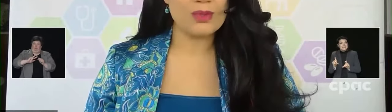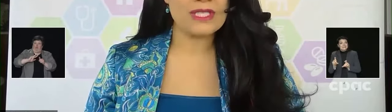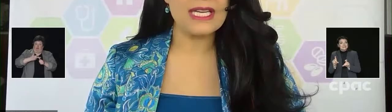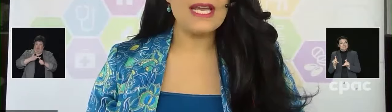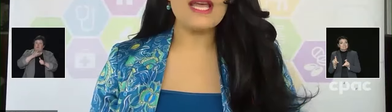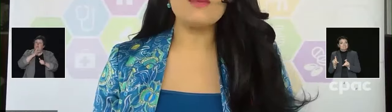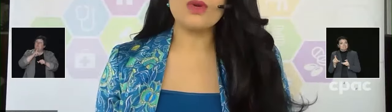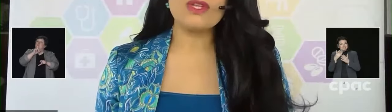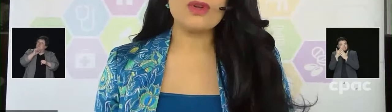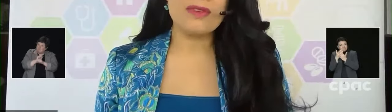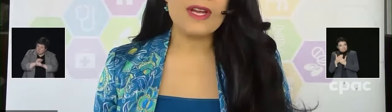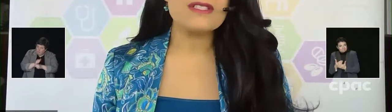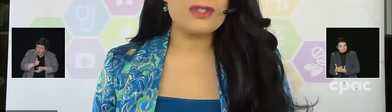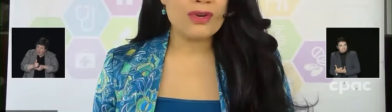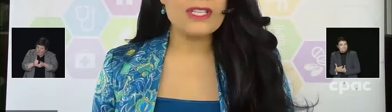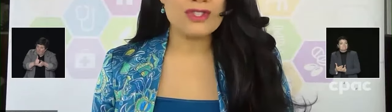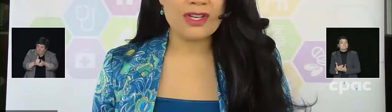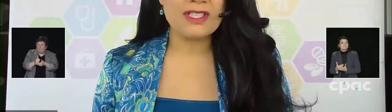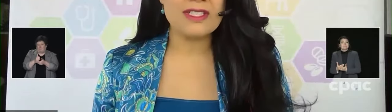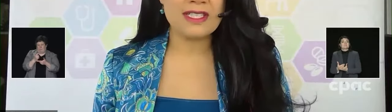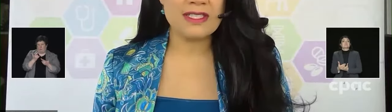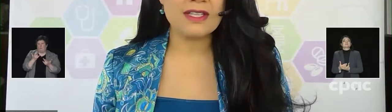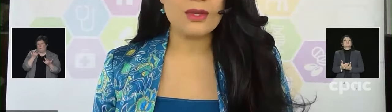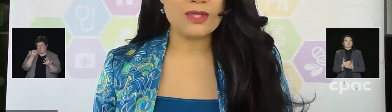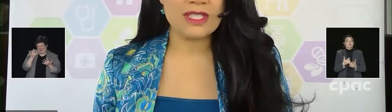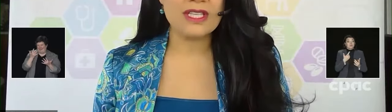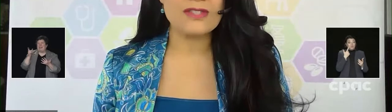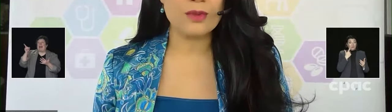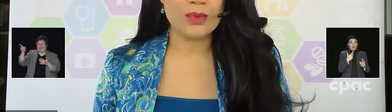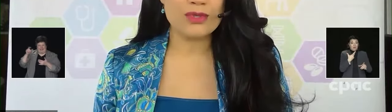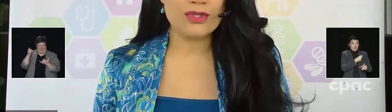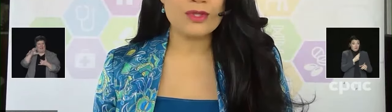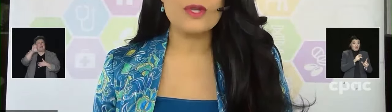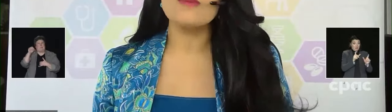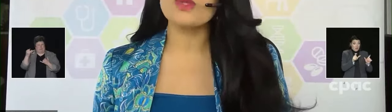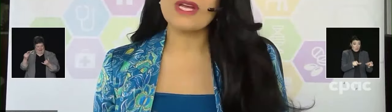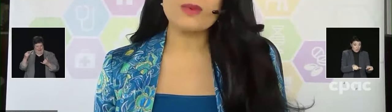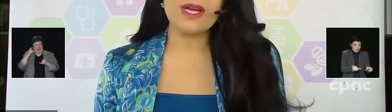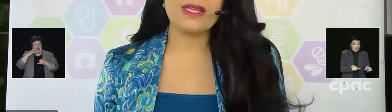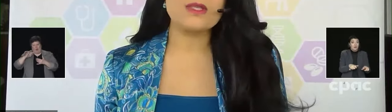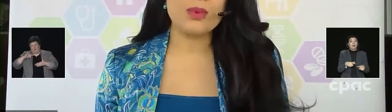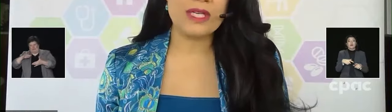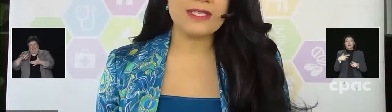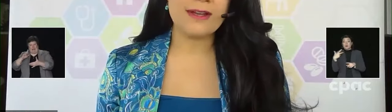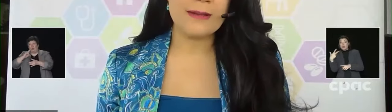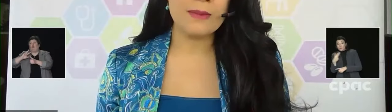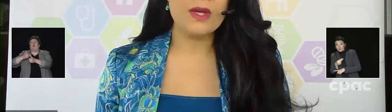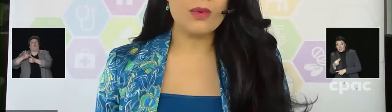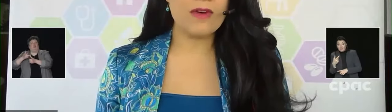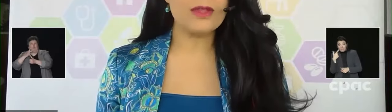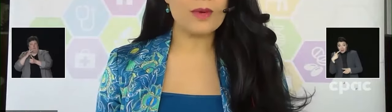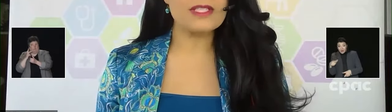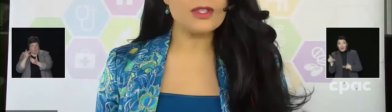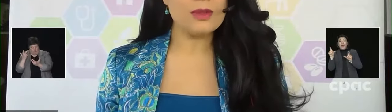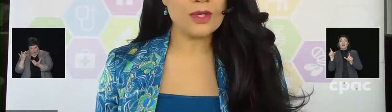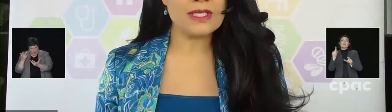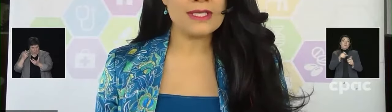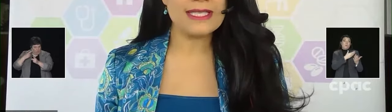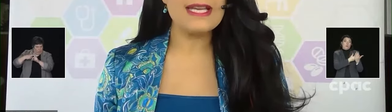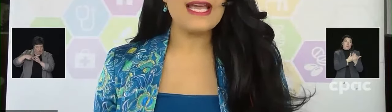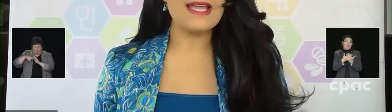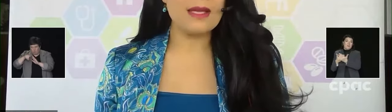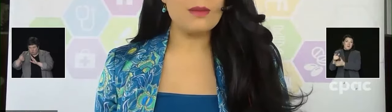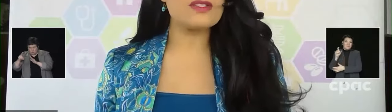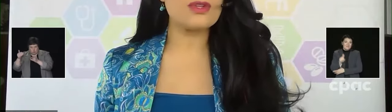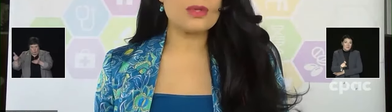immune boost. And we know that Novavax has already started to conduct those studies for boosters. So that's why at this point in time, we've authorized the 2